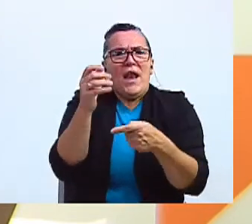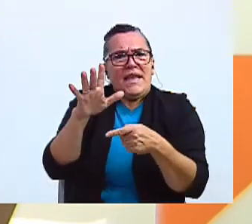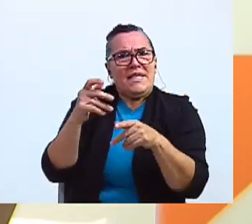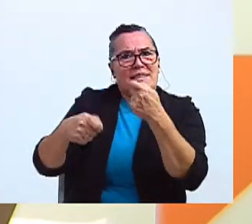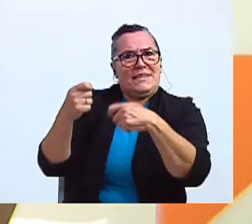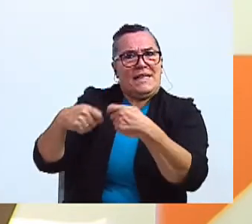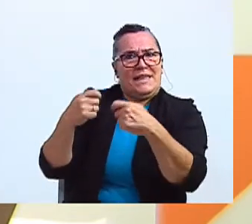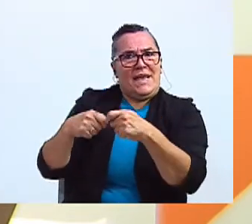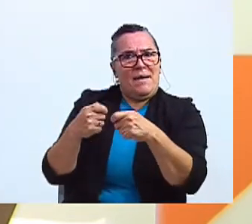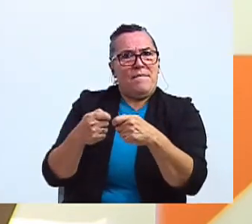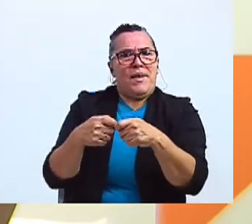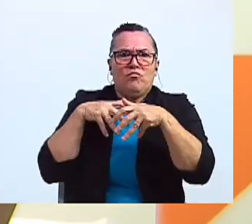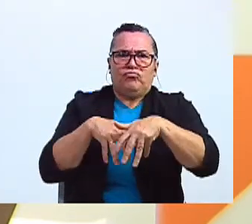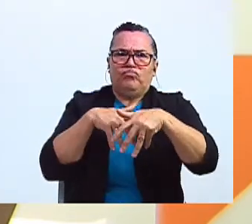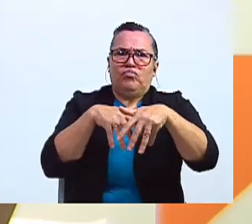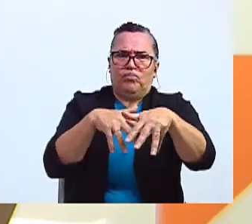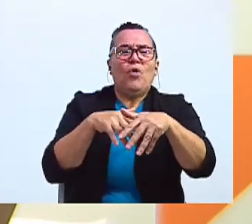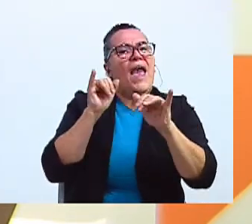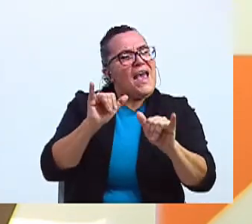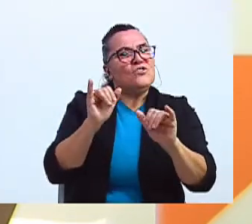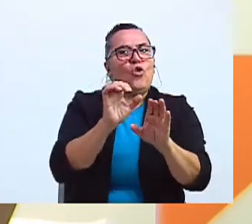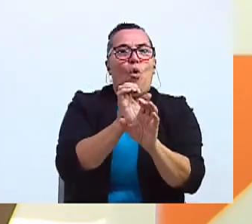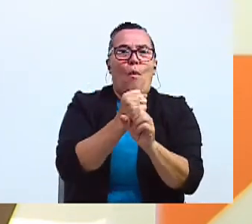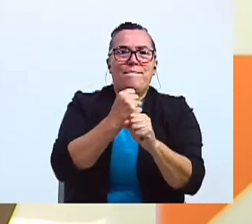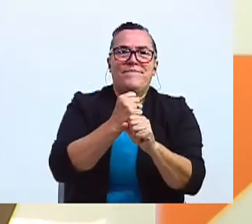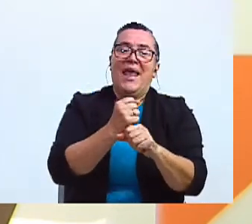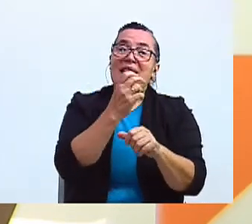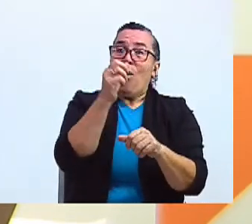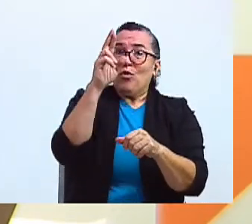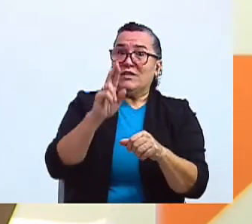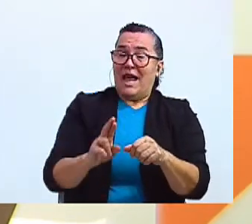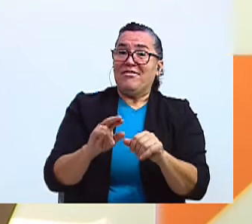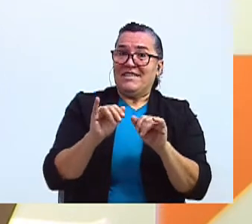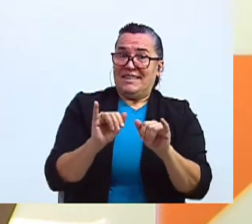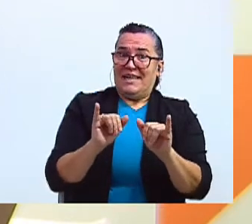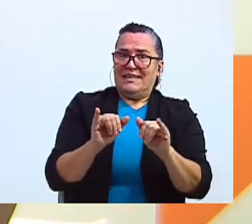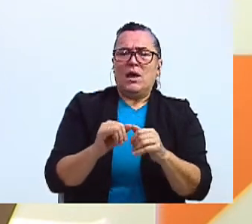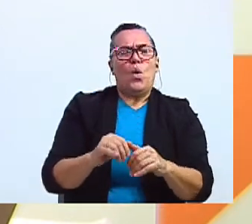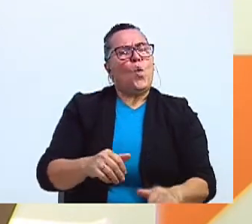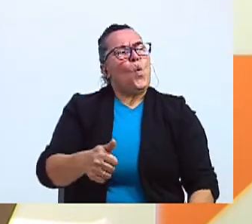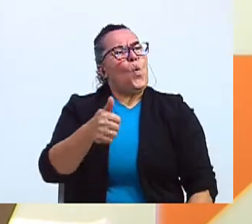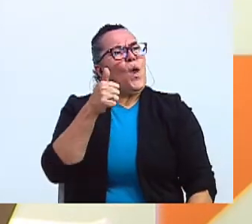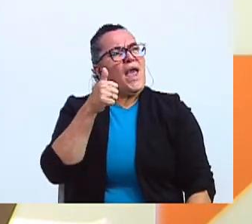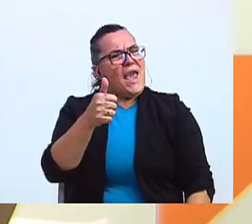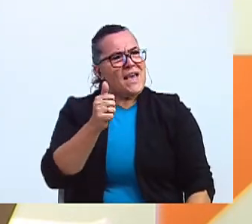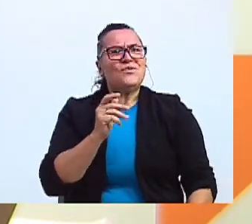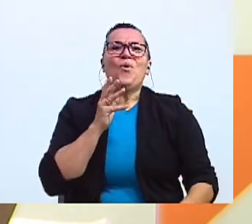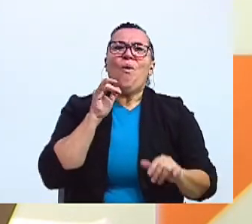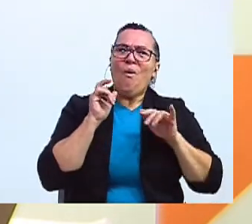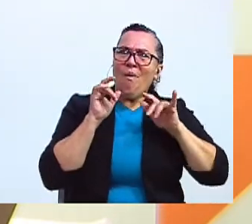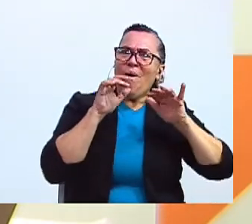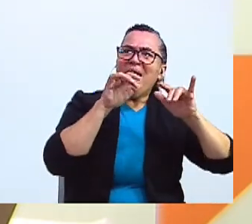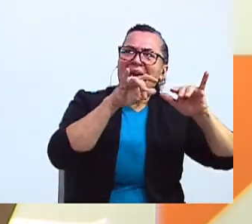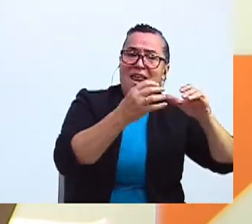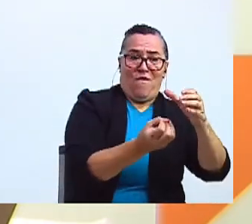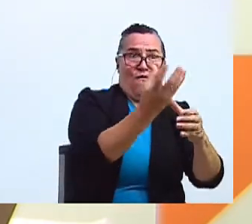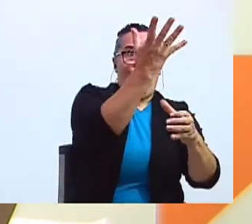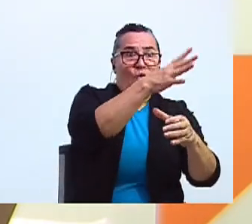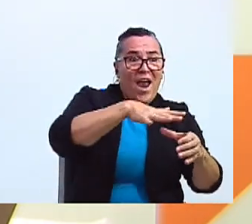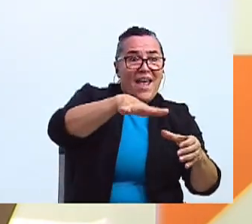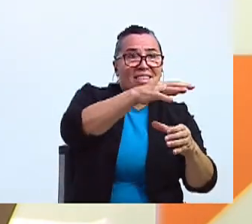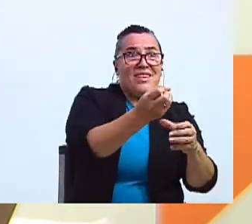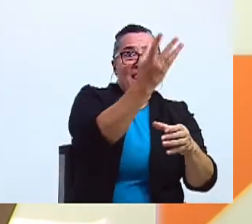a Costa Rican. That's right. Okay, go to the Fuente Hispanidad. It's something very tico,